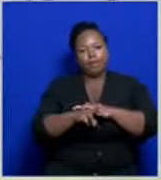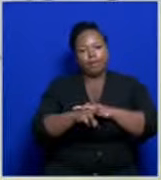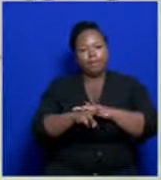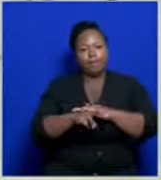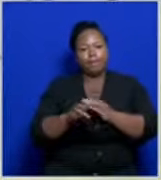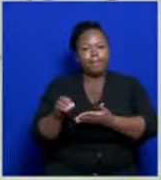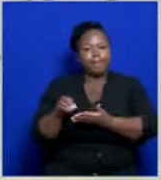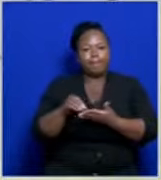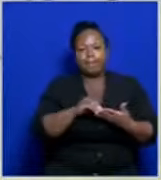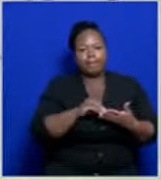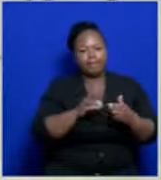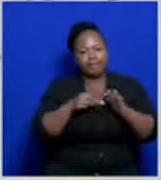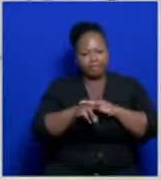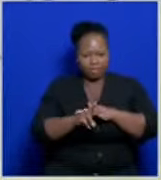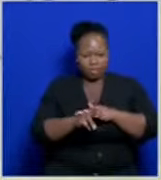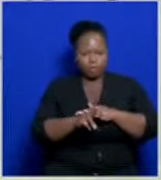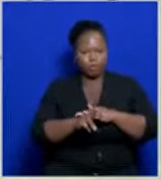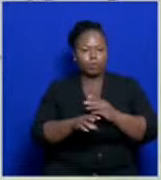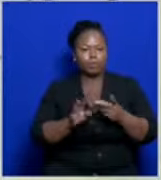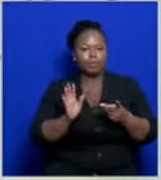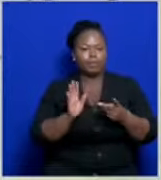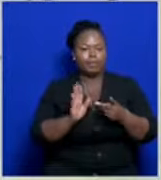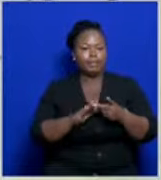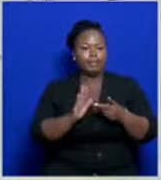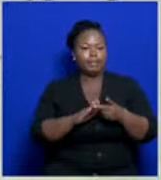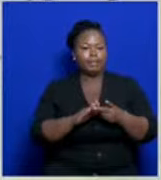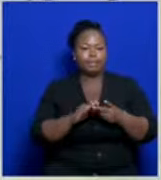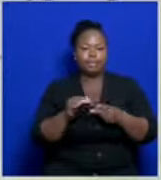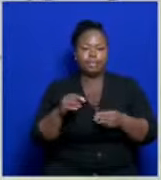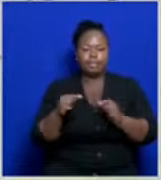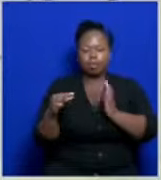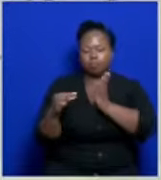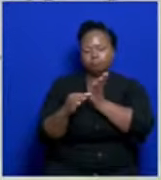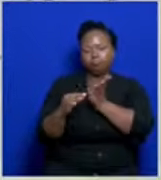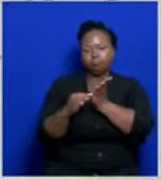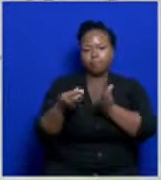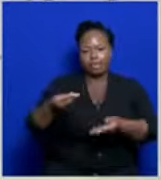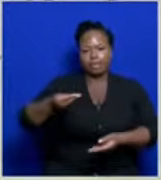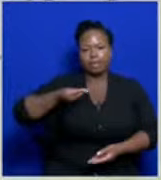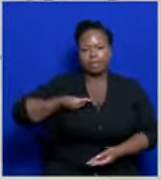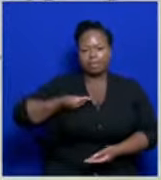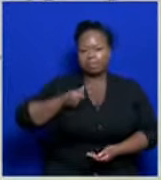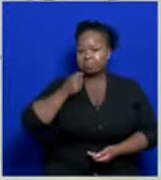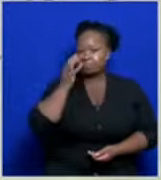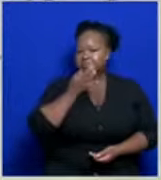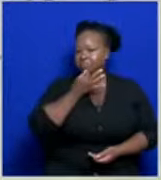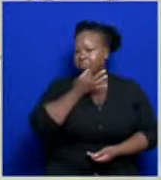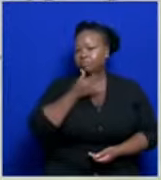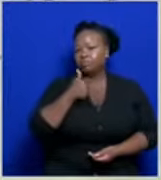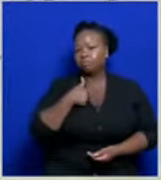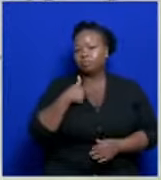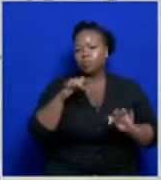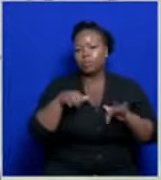They brought a stick to me. So I told them that, okay, I'm waiting for my